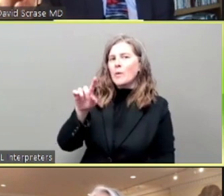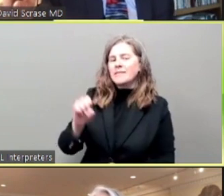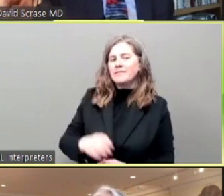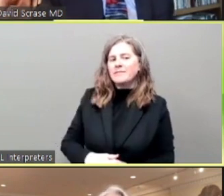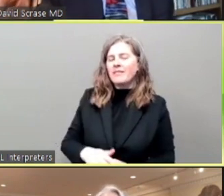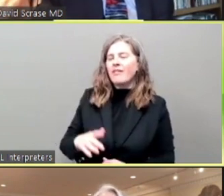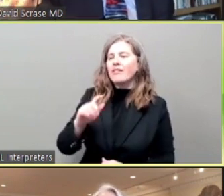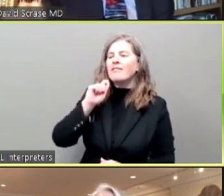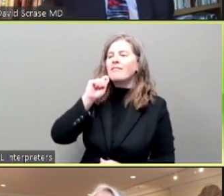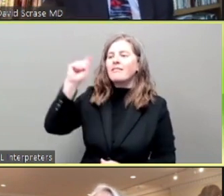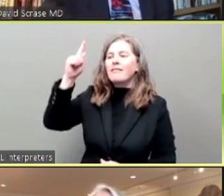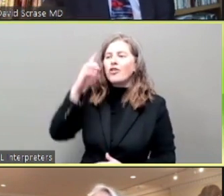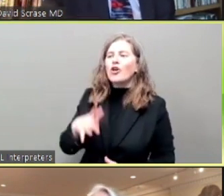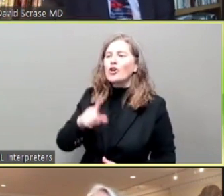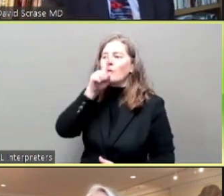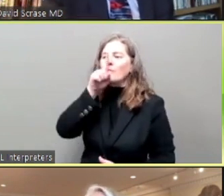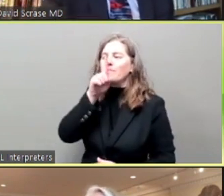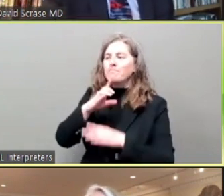Governor, you're on mute.